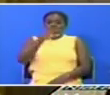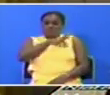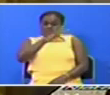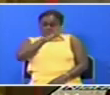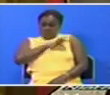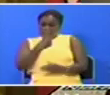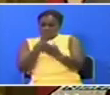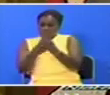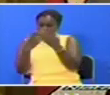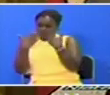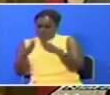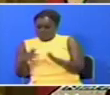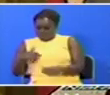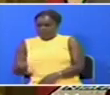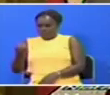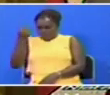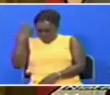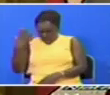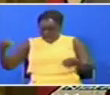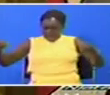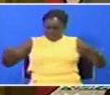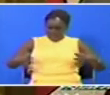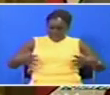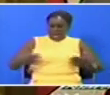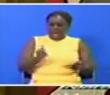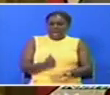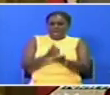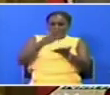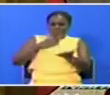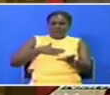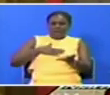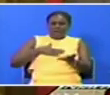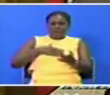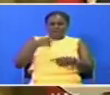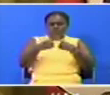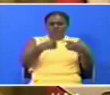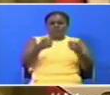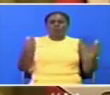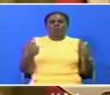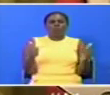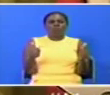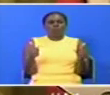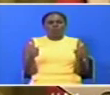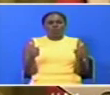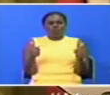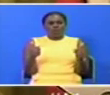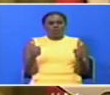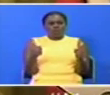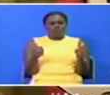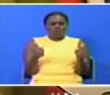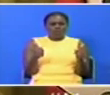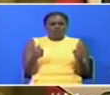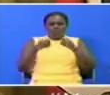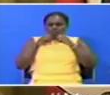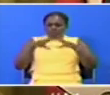partnerships and understand that they enable us amplify our effectiveness. Agriculture is devolved. We